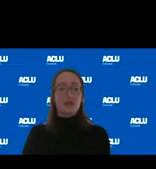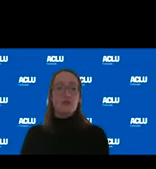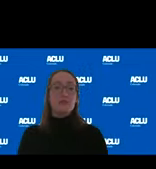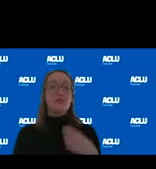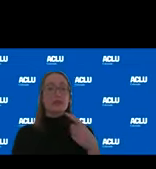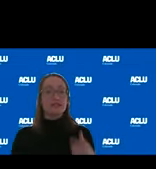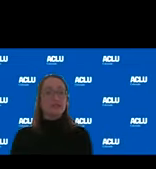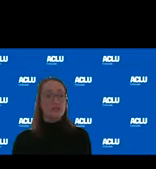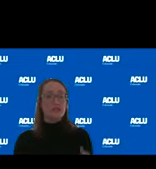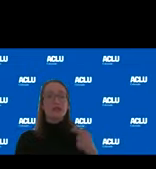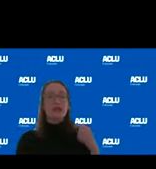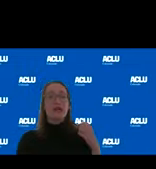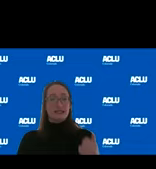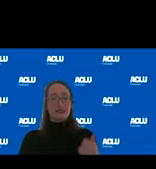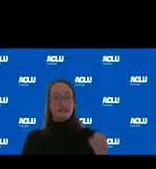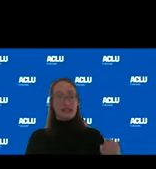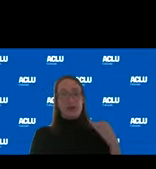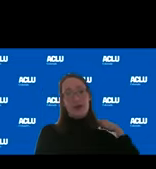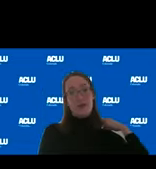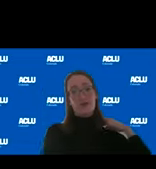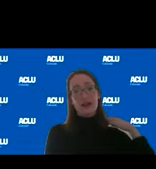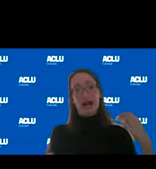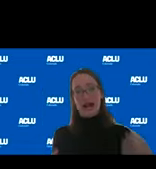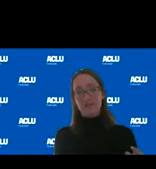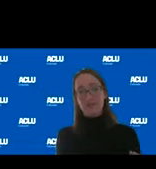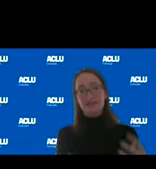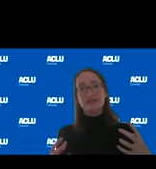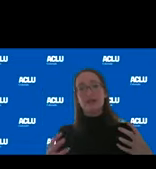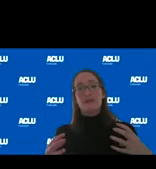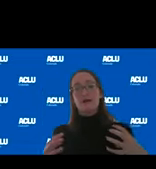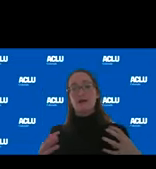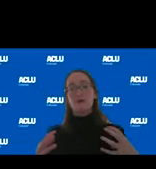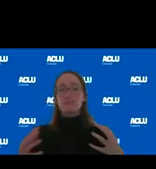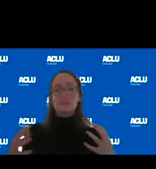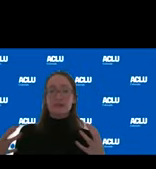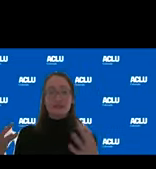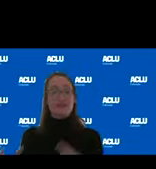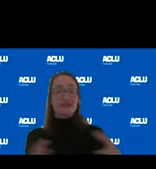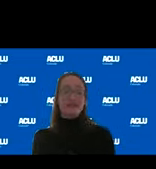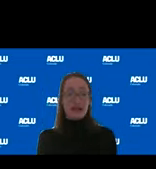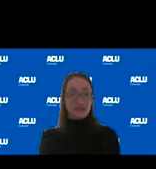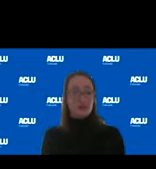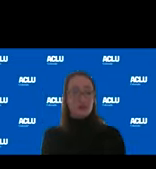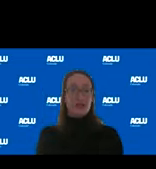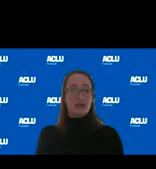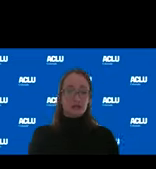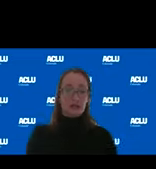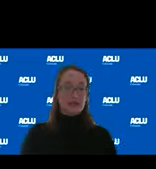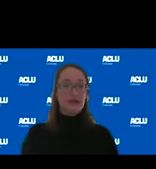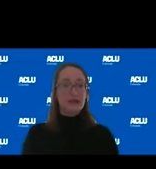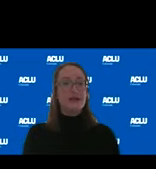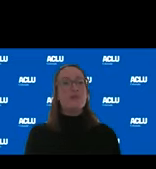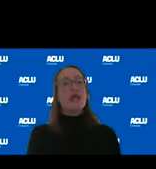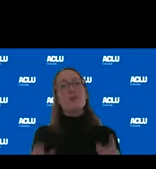protective equipment, put in standards, et cetera, et cetera. The very obvious stuff that they did not do in